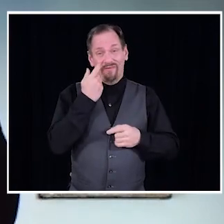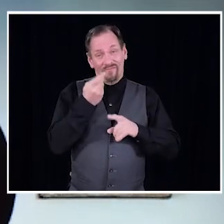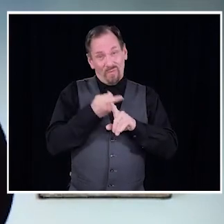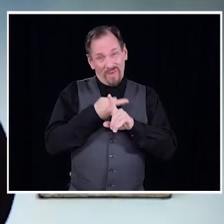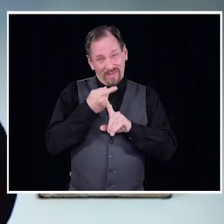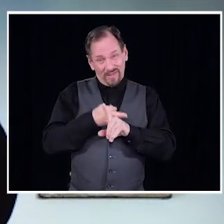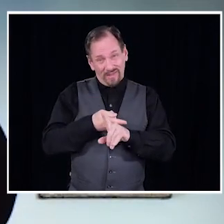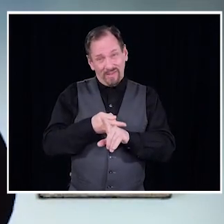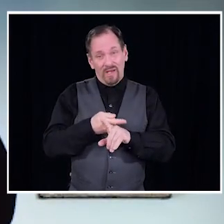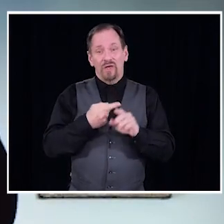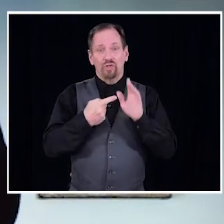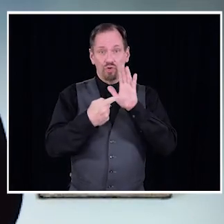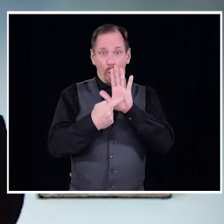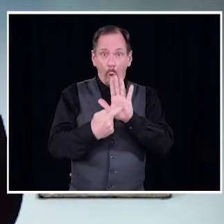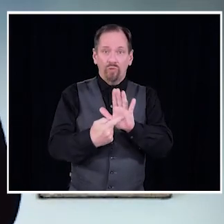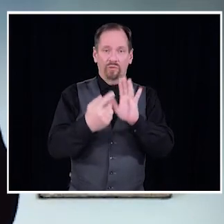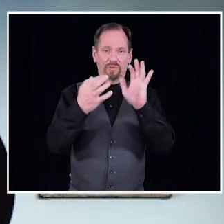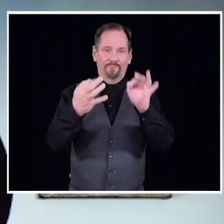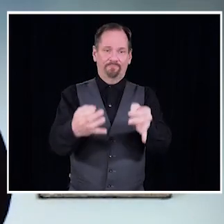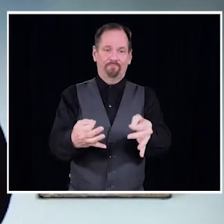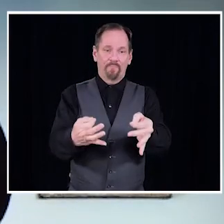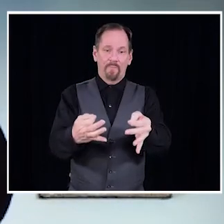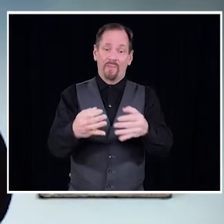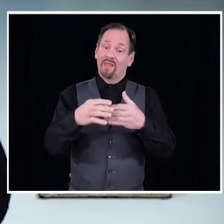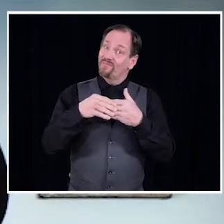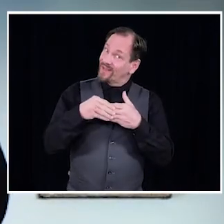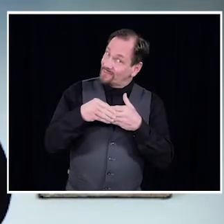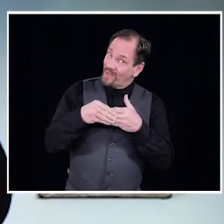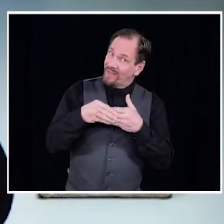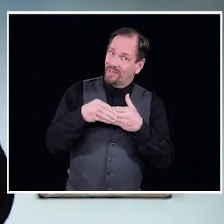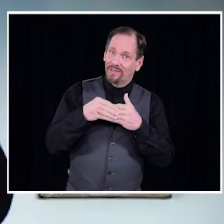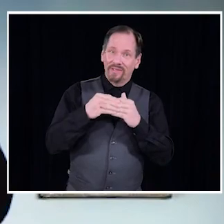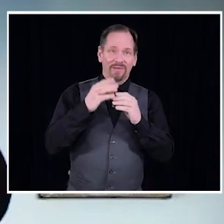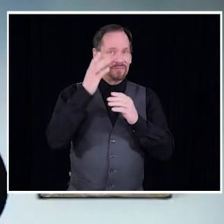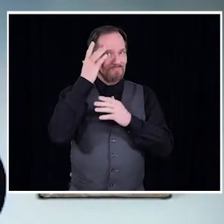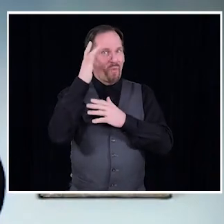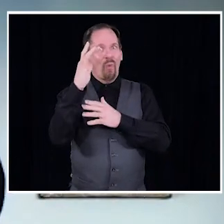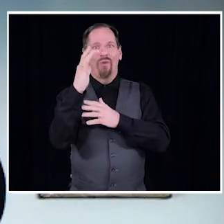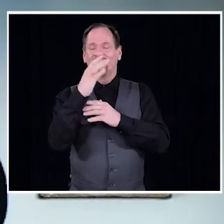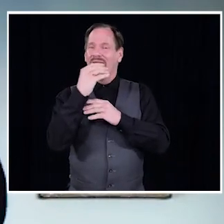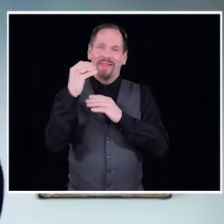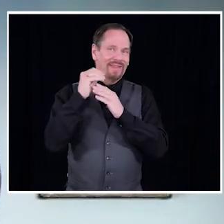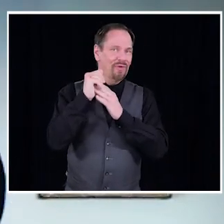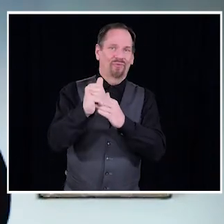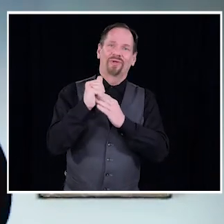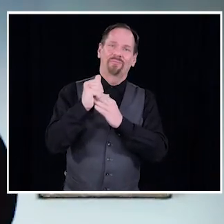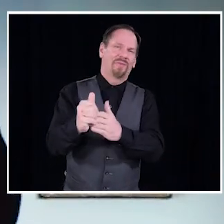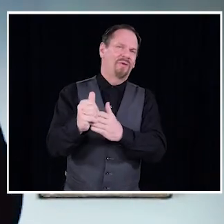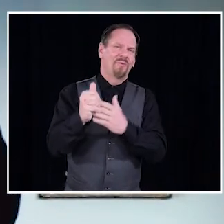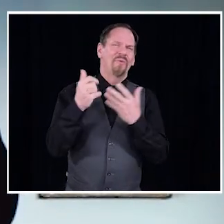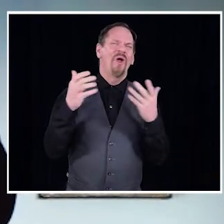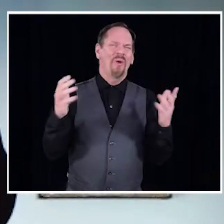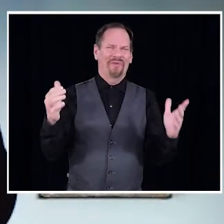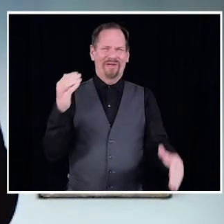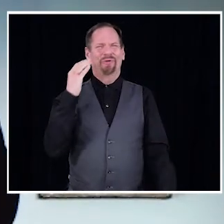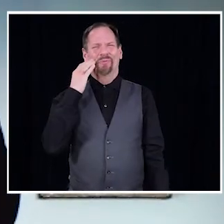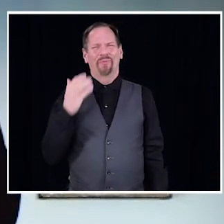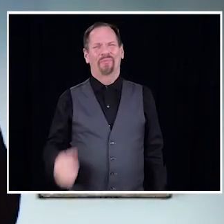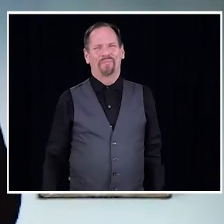have shown your drive, your flexibility, your smarts and your leadership. But we already knew